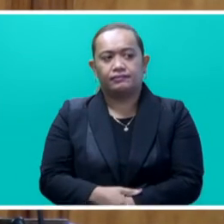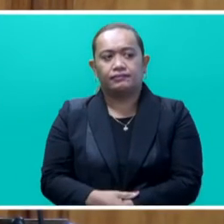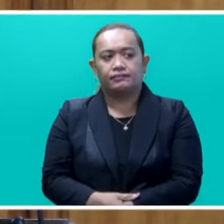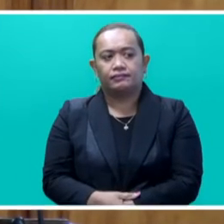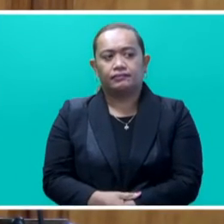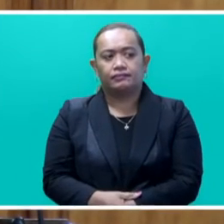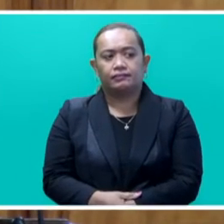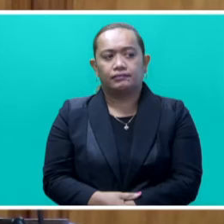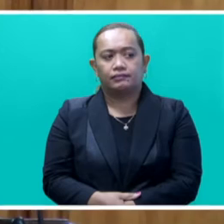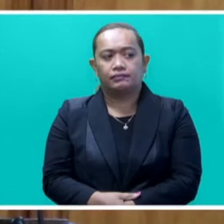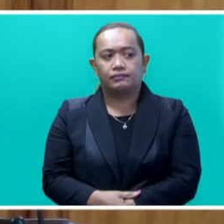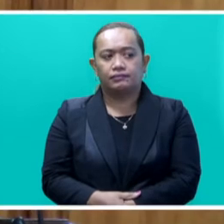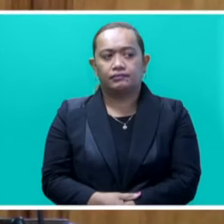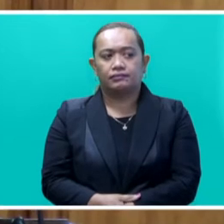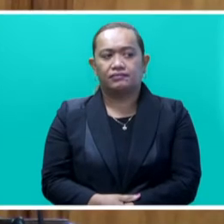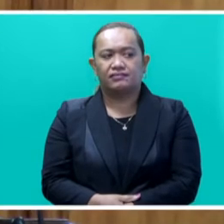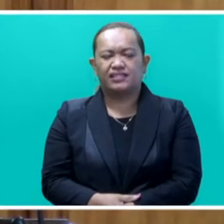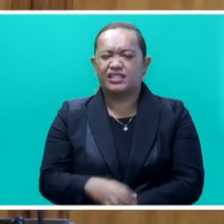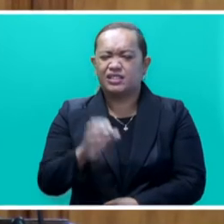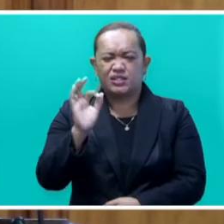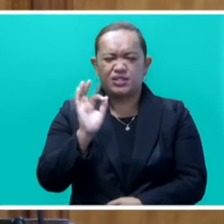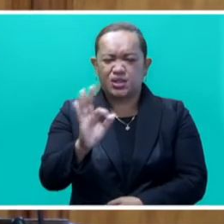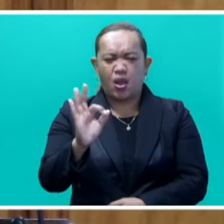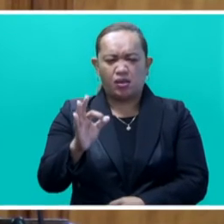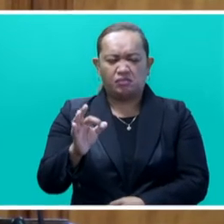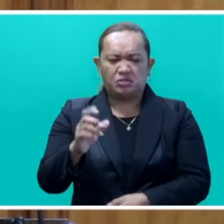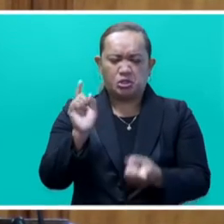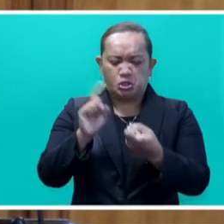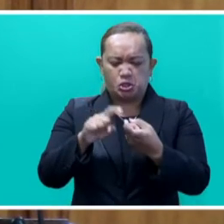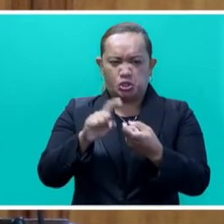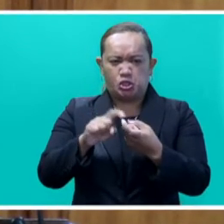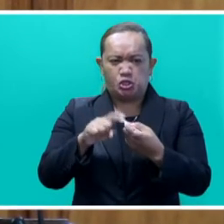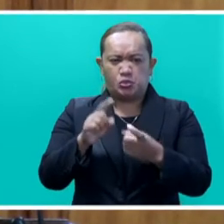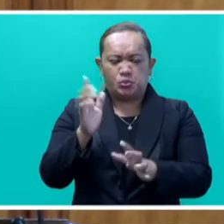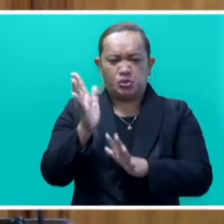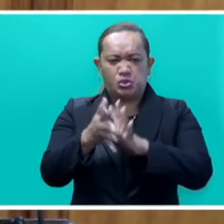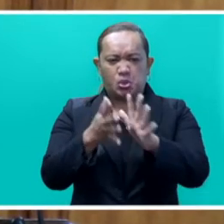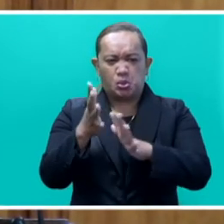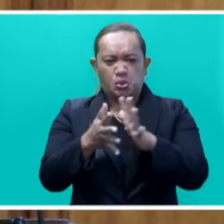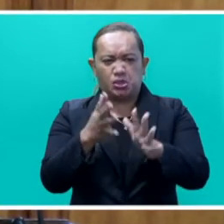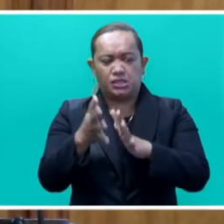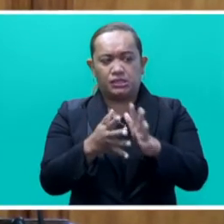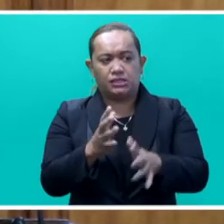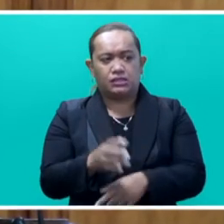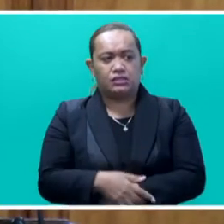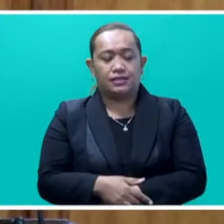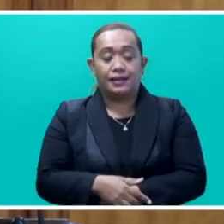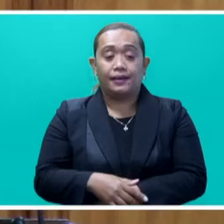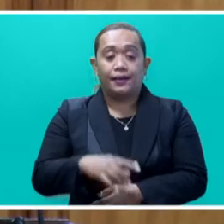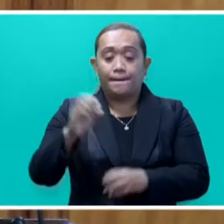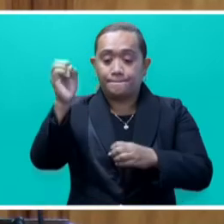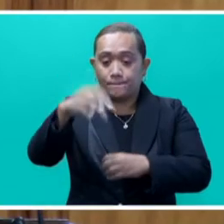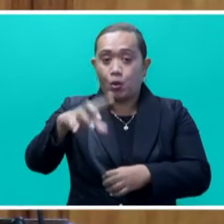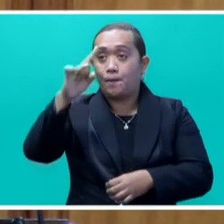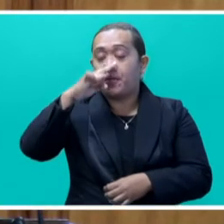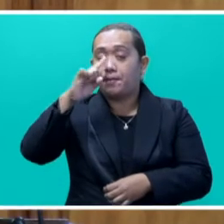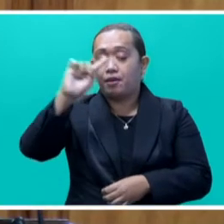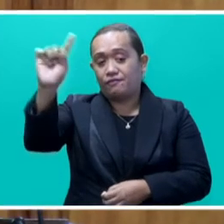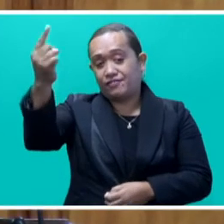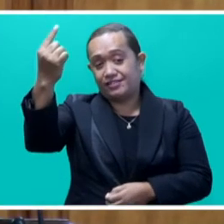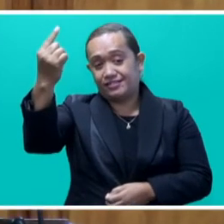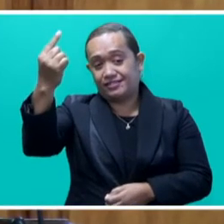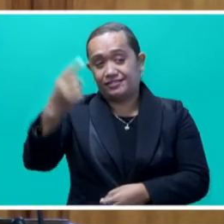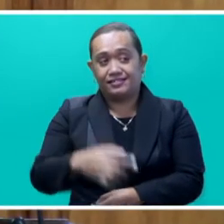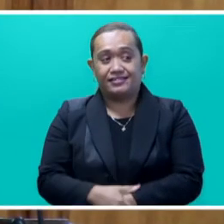set up into cheap political point scoring. Let's put our people first. Let's put